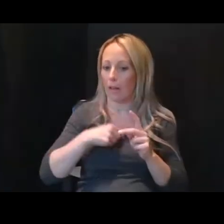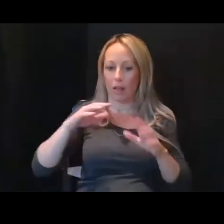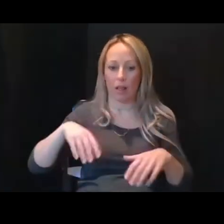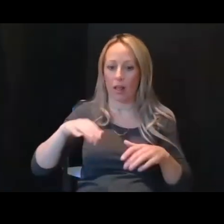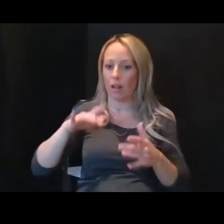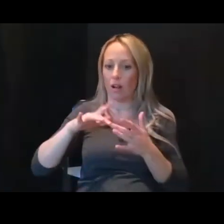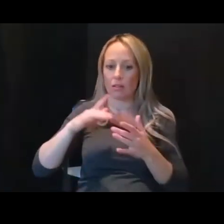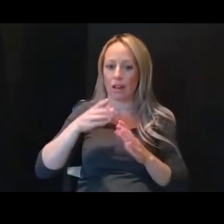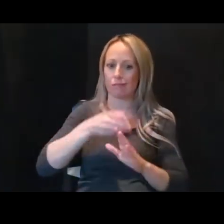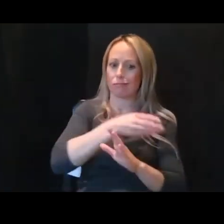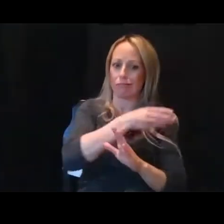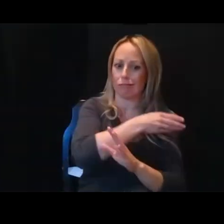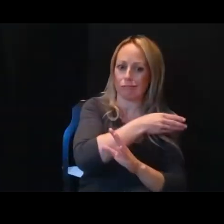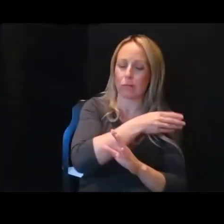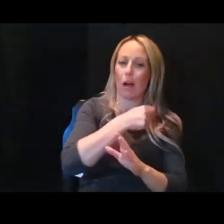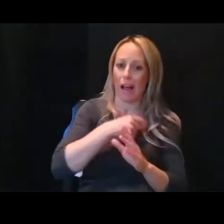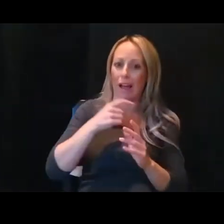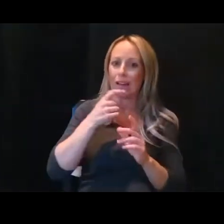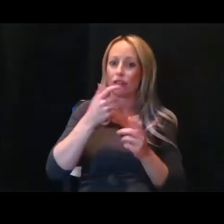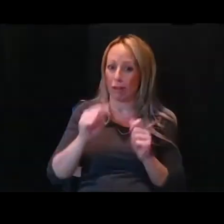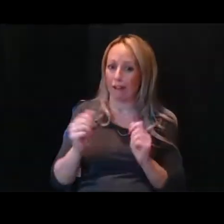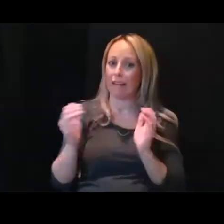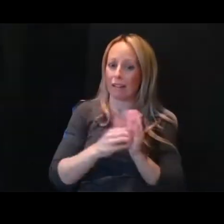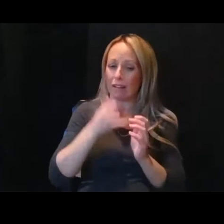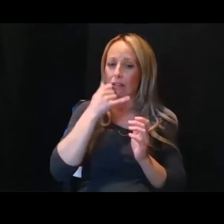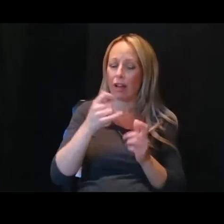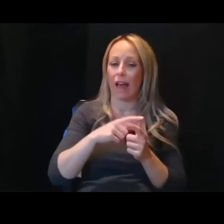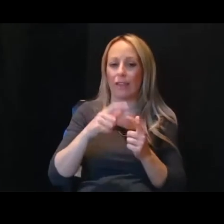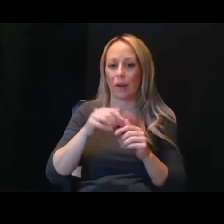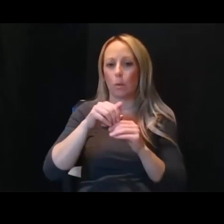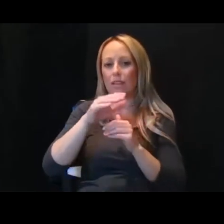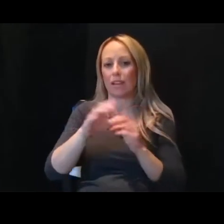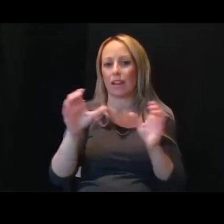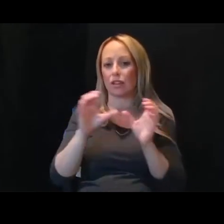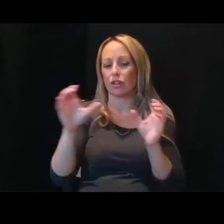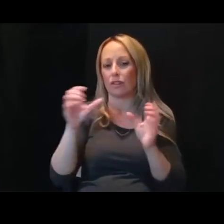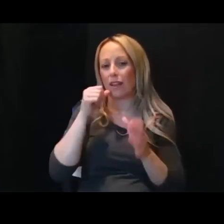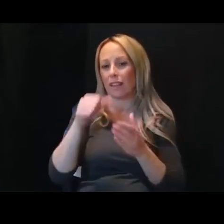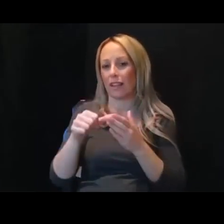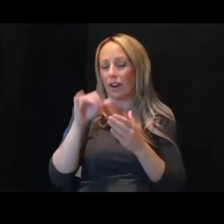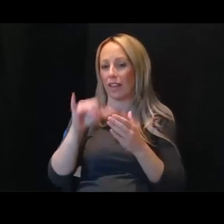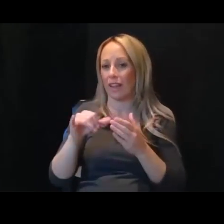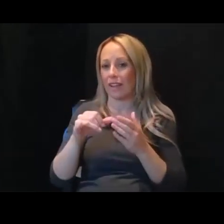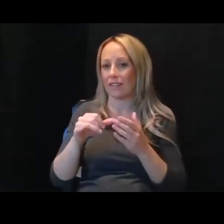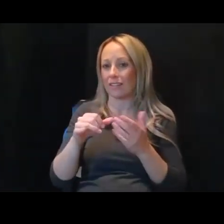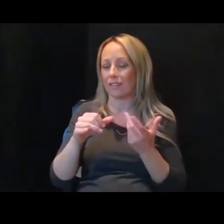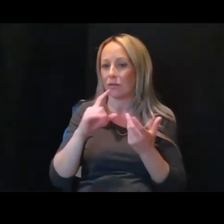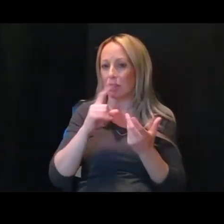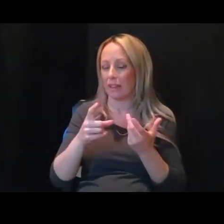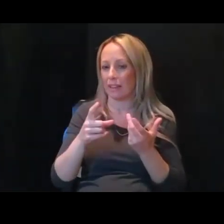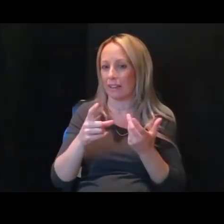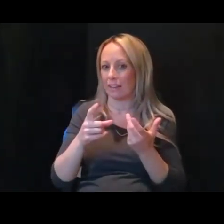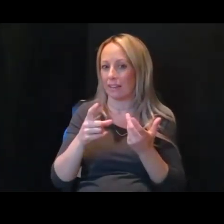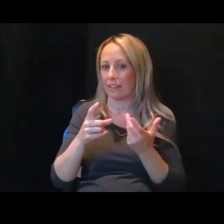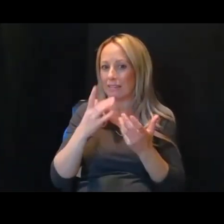calling them, and then we send them a certified letter. But that takes time away from picking up new cases to get